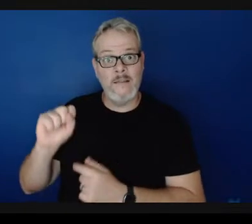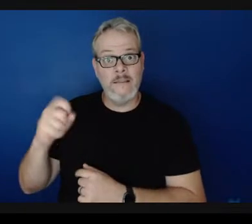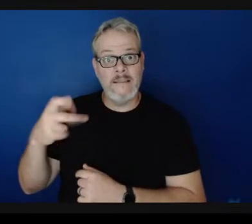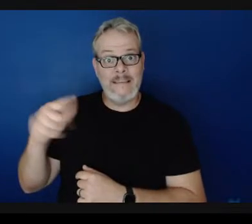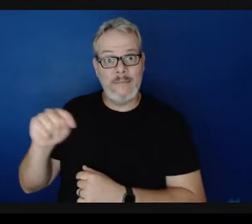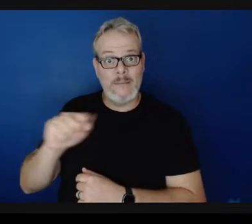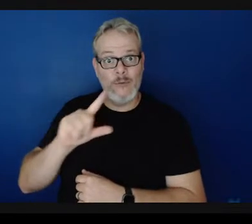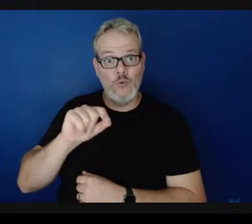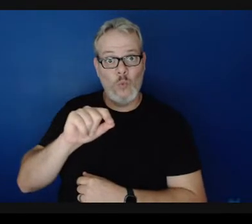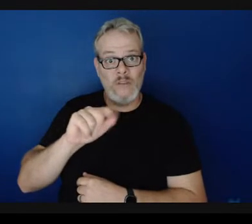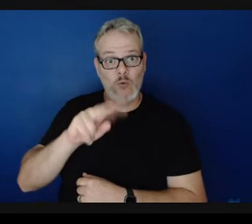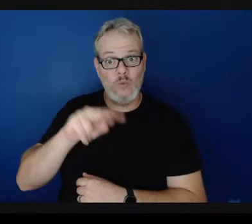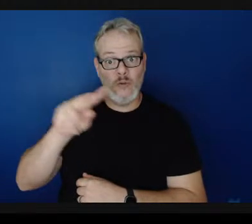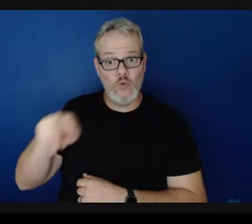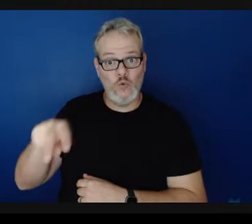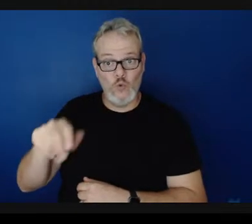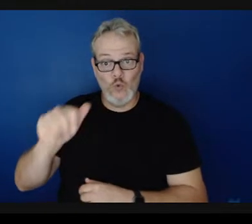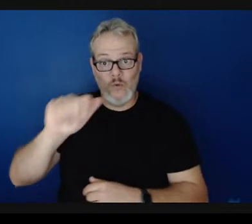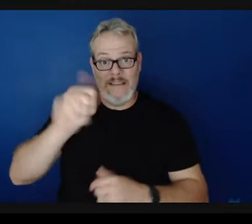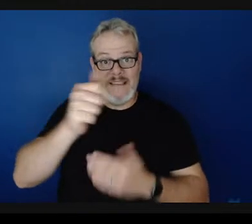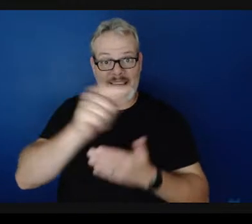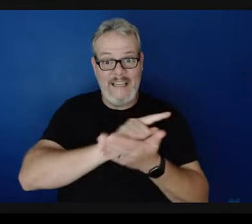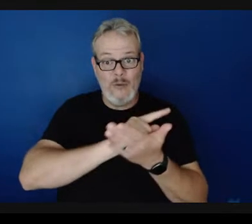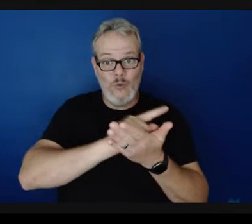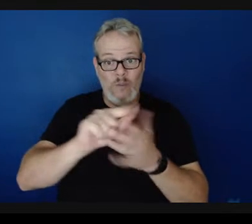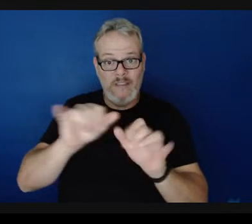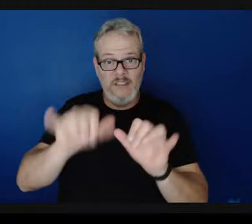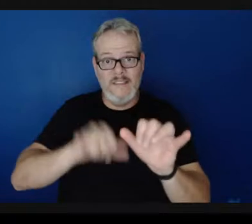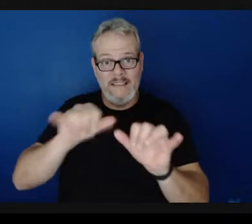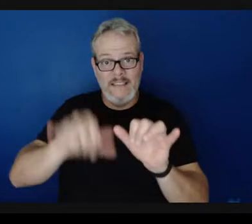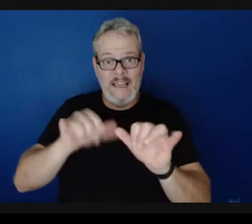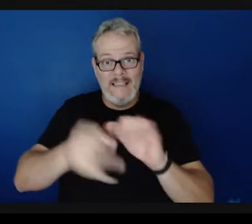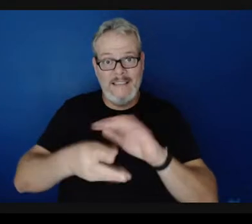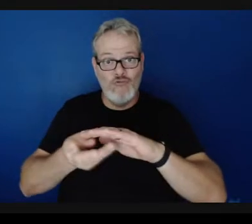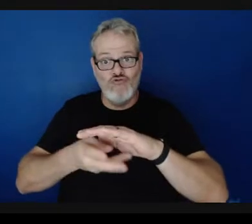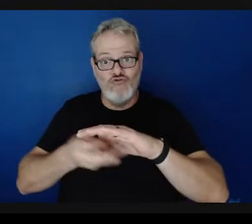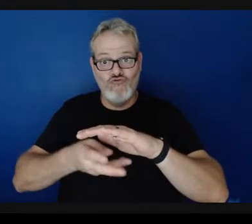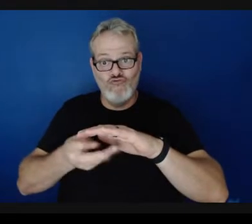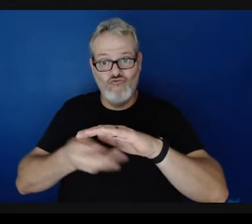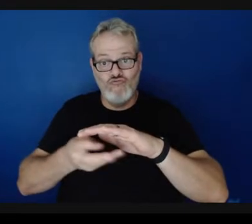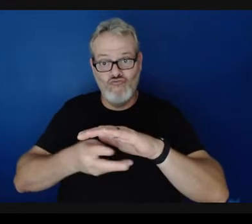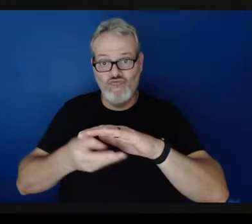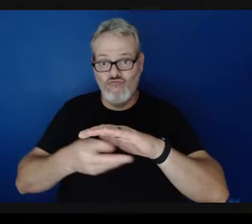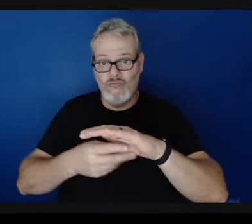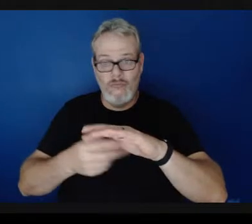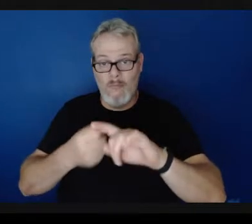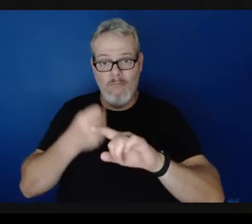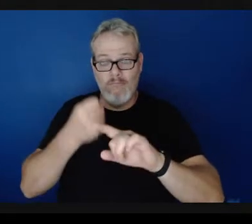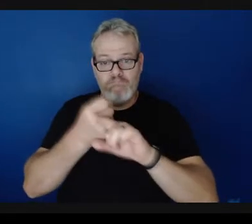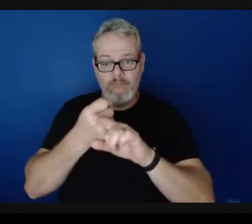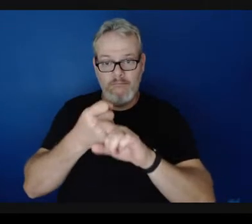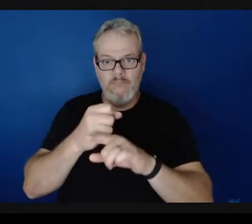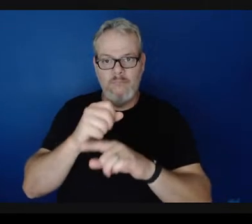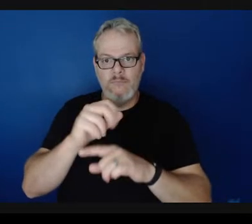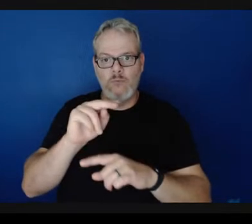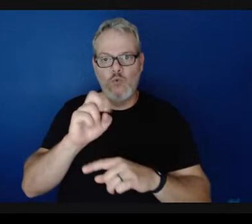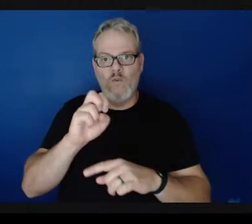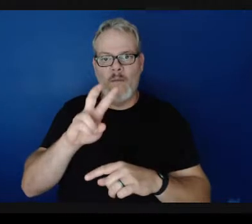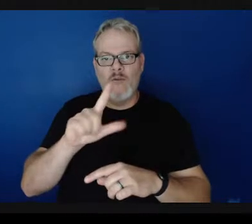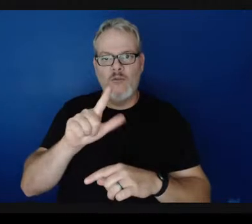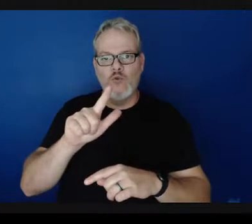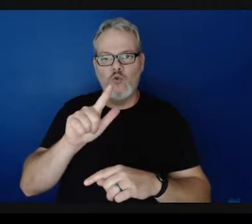of sustained intrusion from that intermediate reservoir to the upper reservoir right there. And then finally, on November 27th,